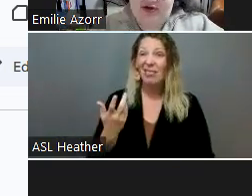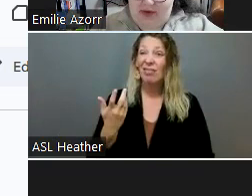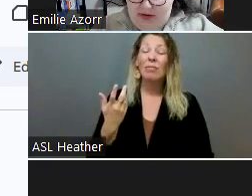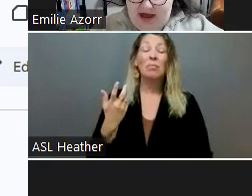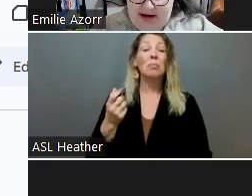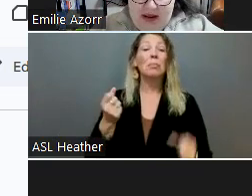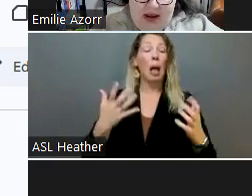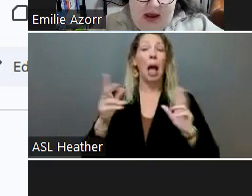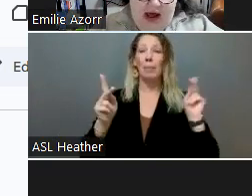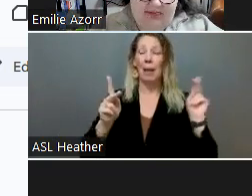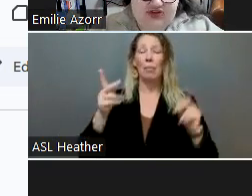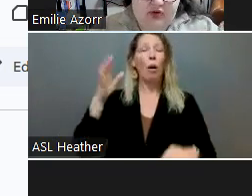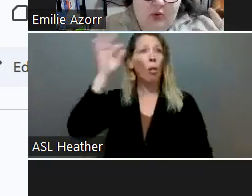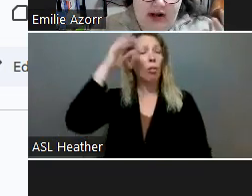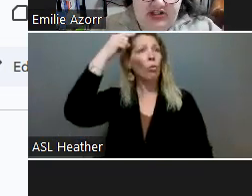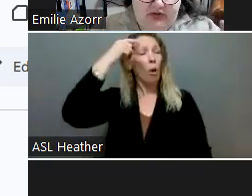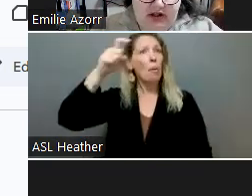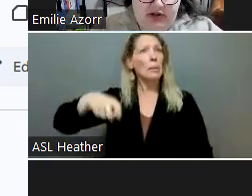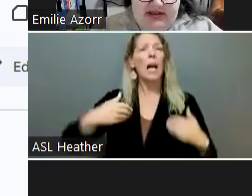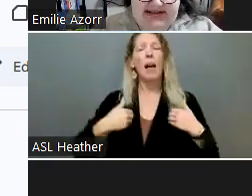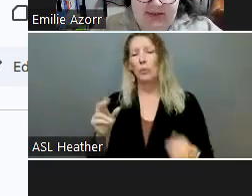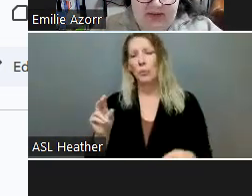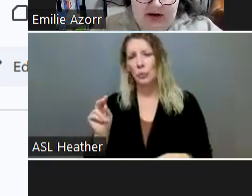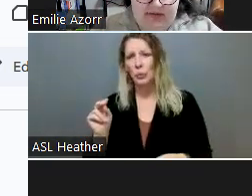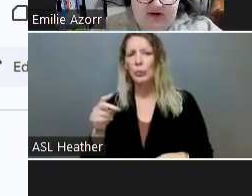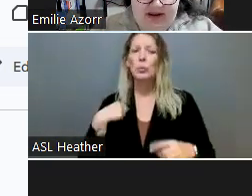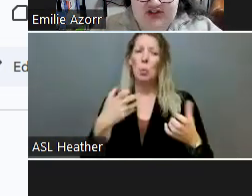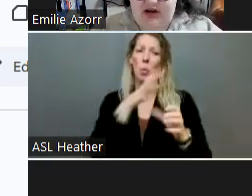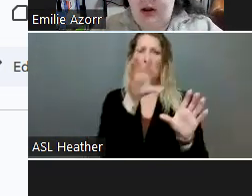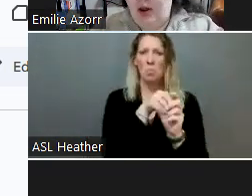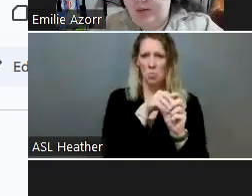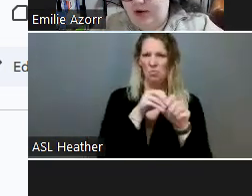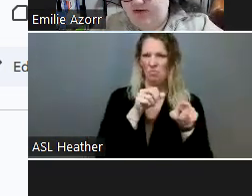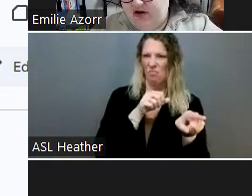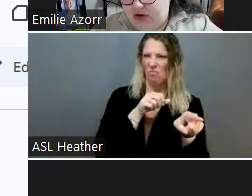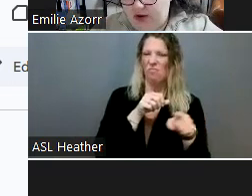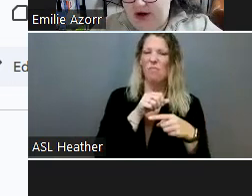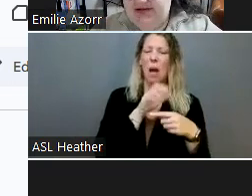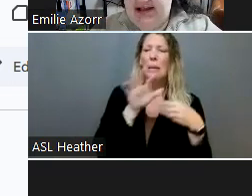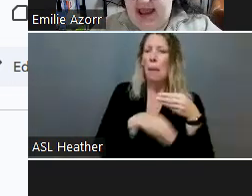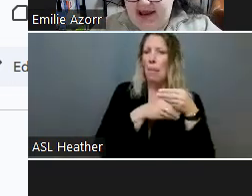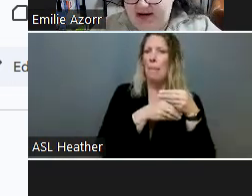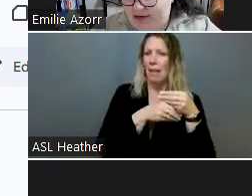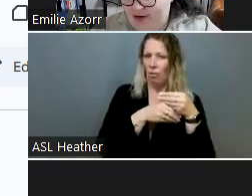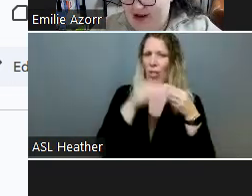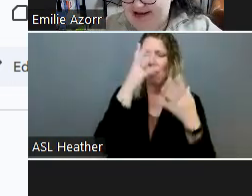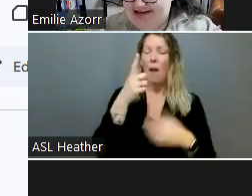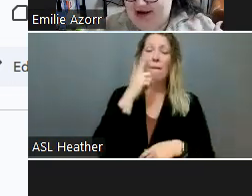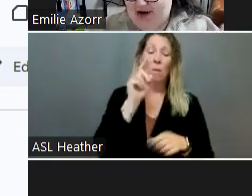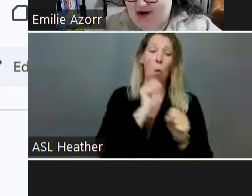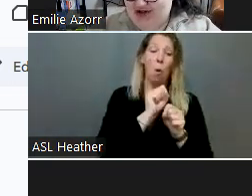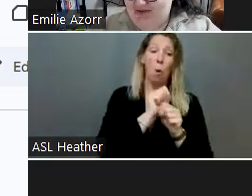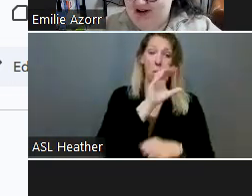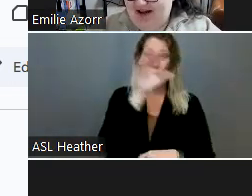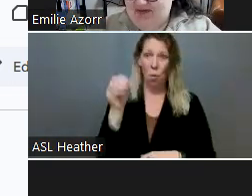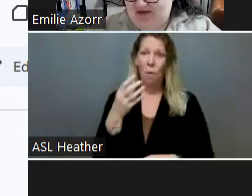lot of people don't know that. So we wanted to include the supplemental information both for employers and employees